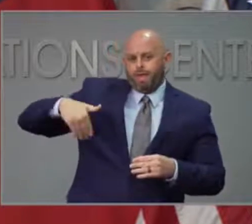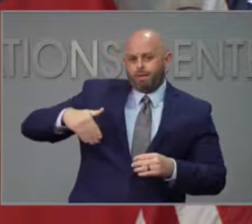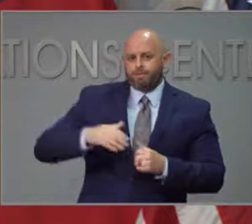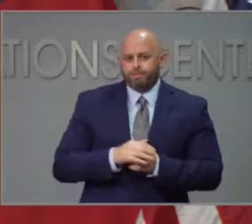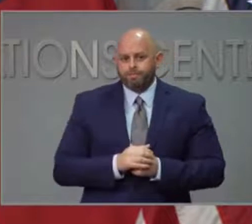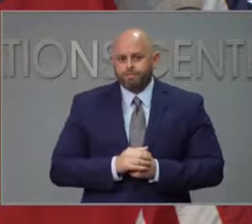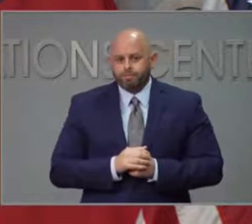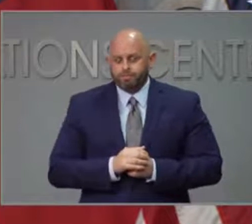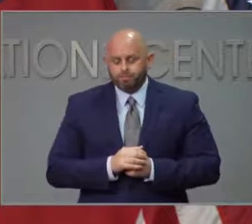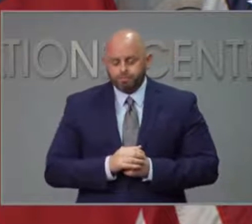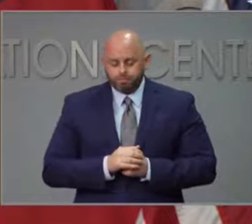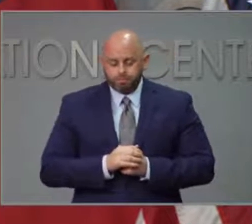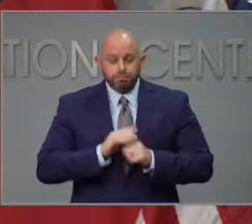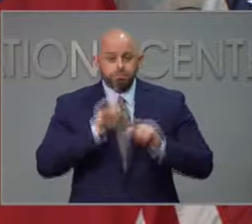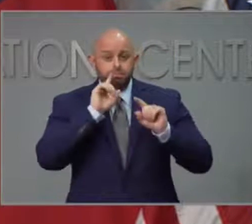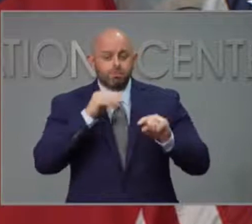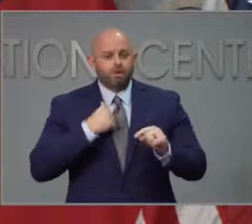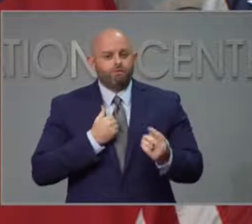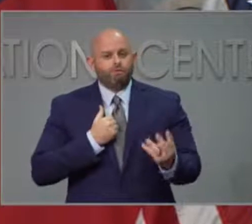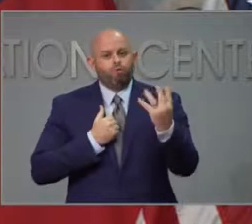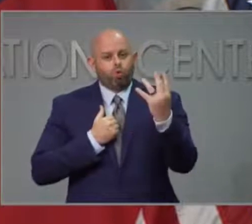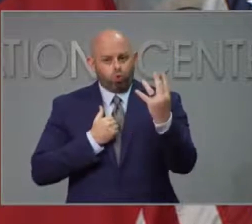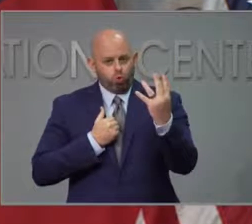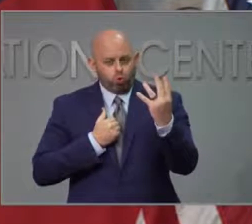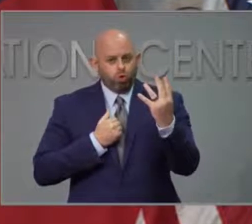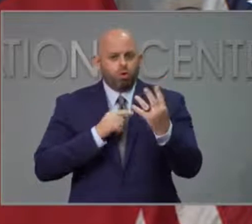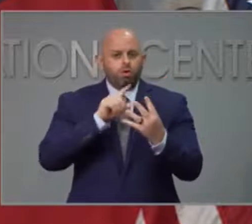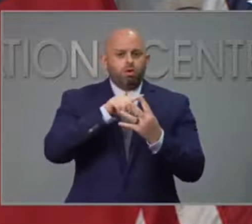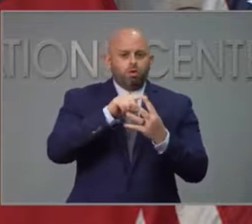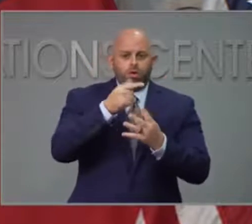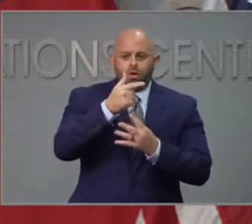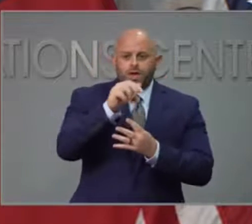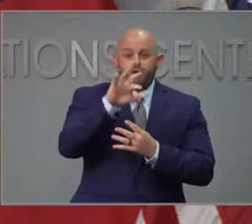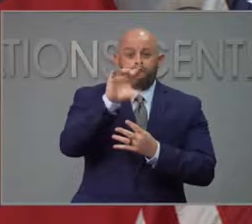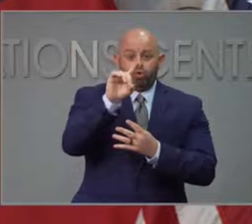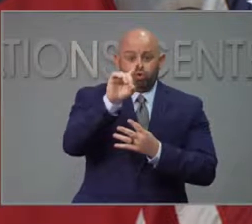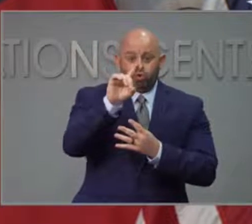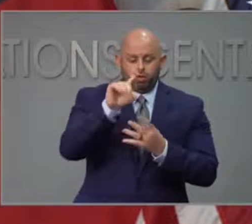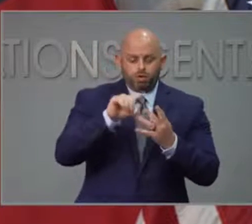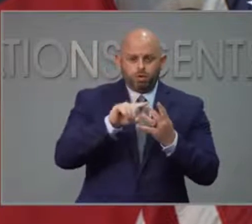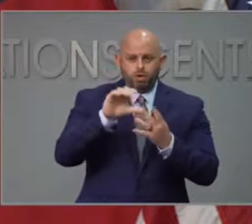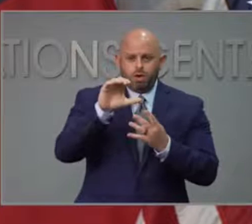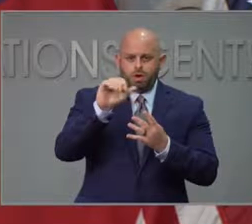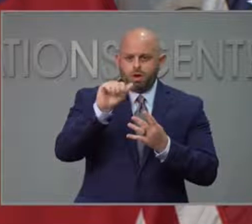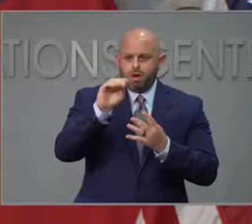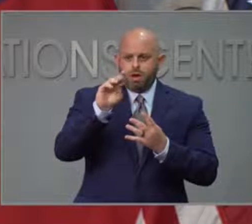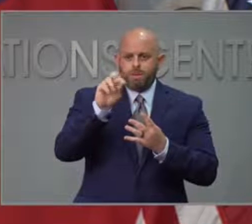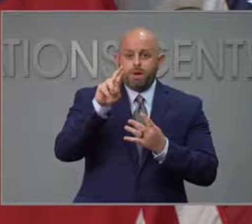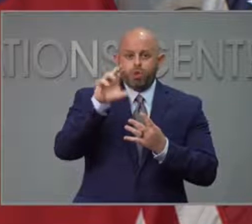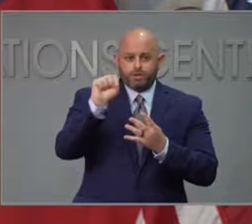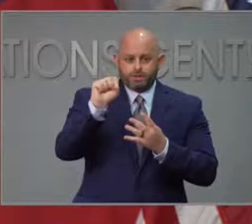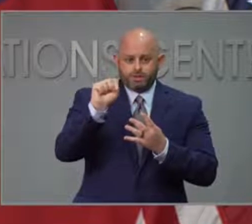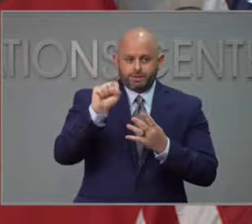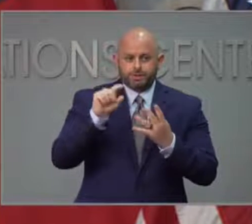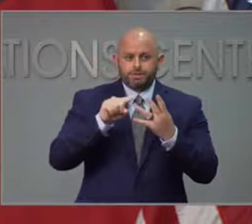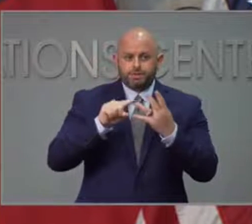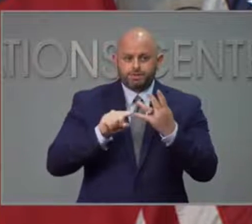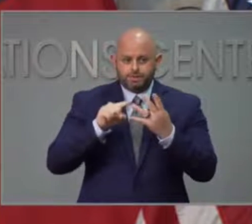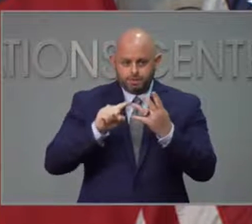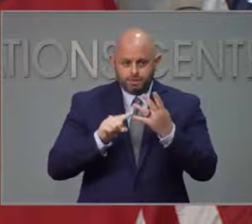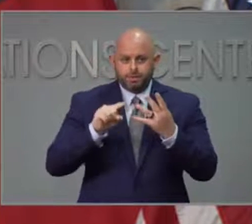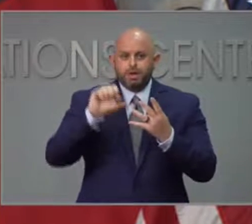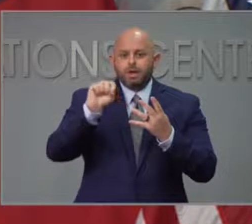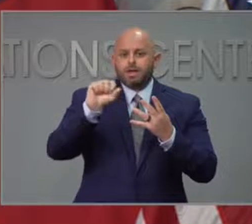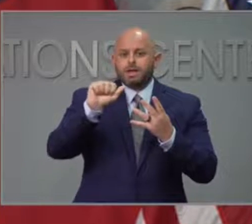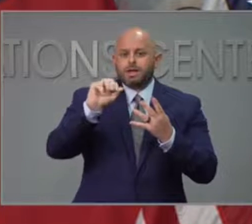will take before the State Board at this point. 1 was in Guilford County, 1 in Cabarrus County, and then 2 in Simpson County at this point